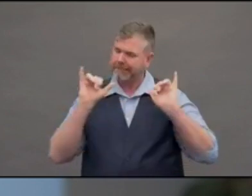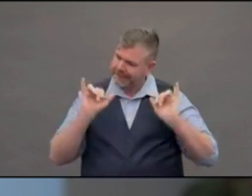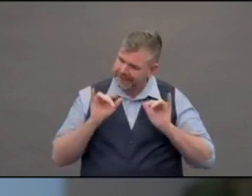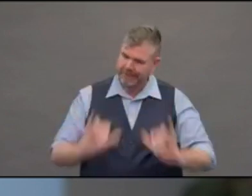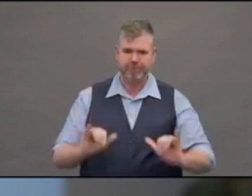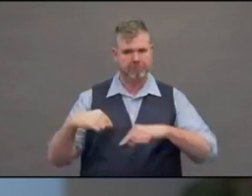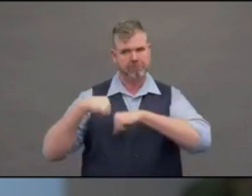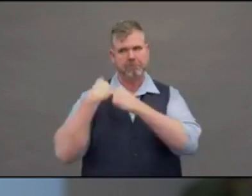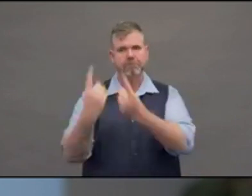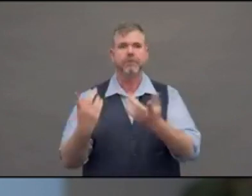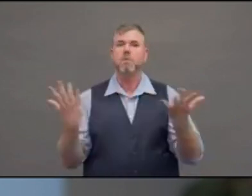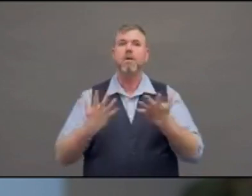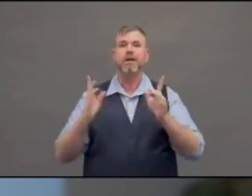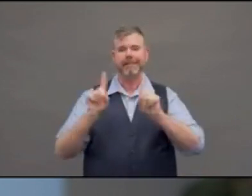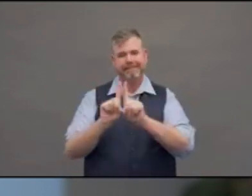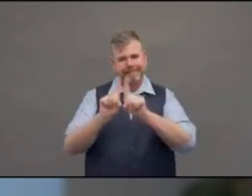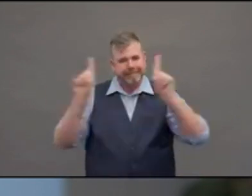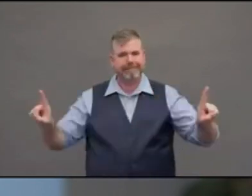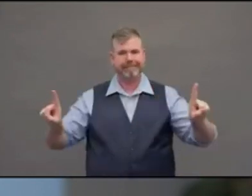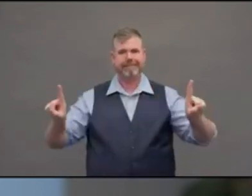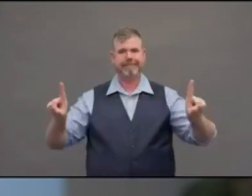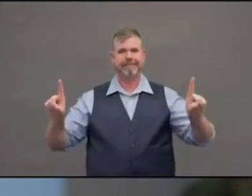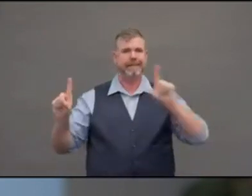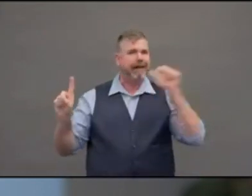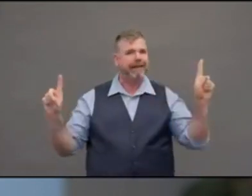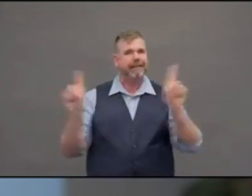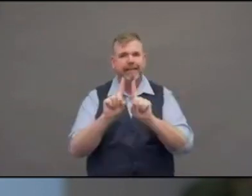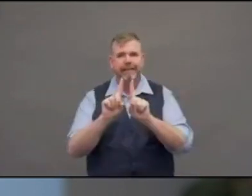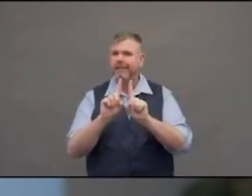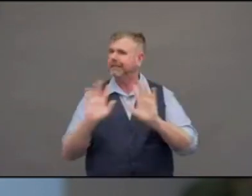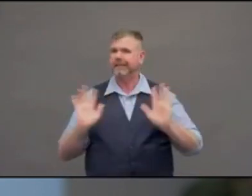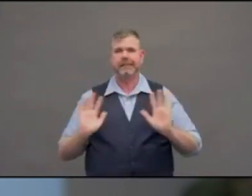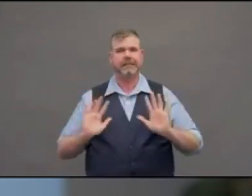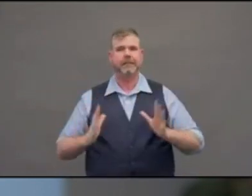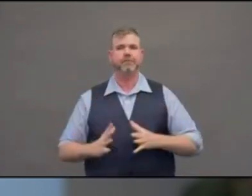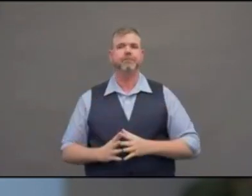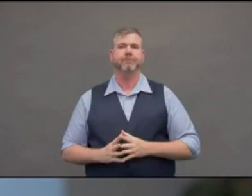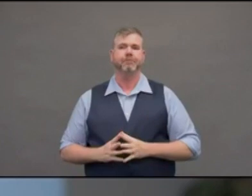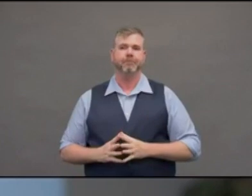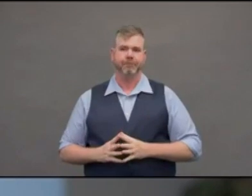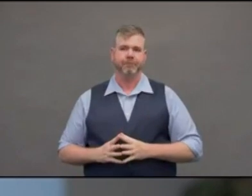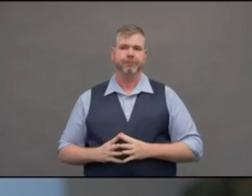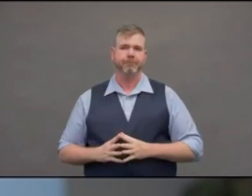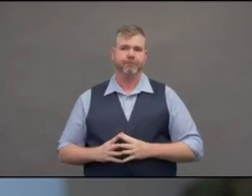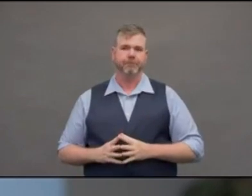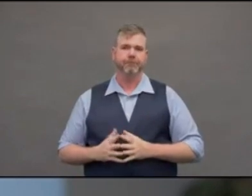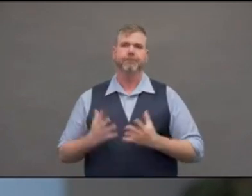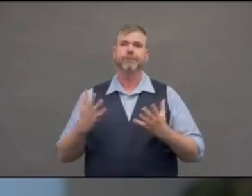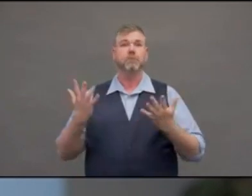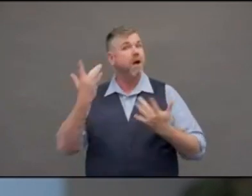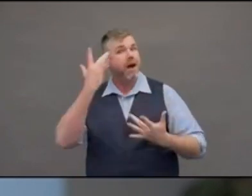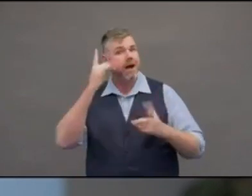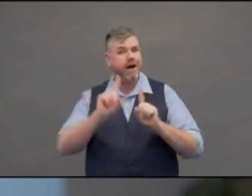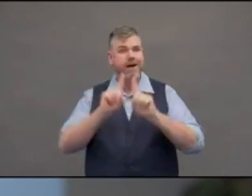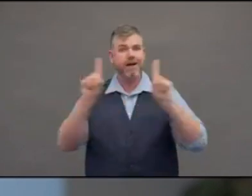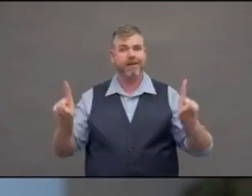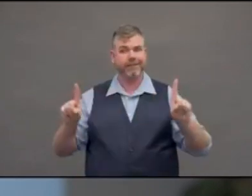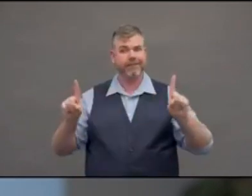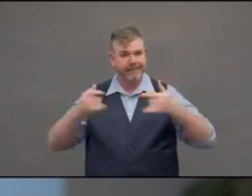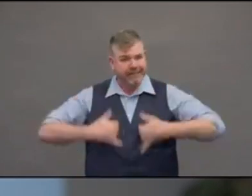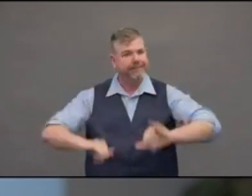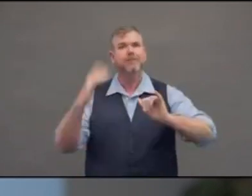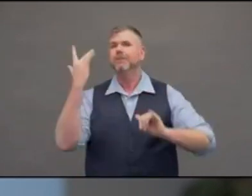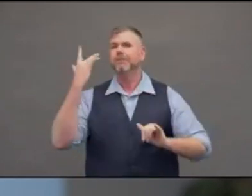hygiene, maintaining good practices to minimize the spread. So if you start with that first principle, I think a lot of the rest